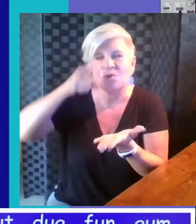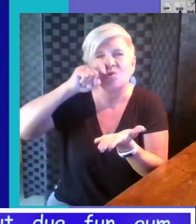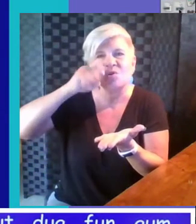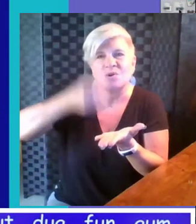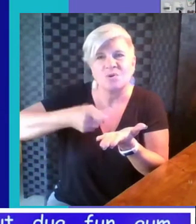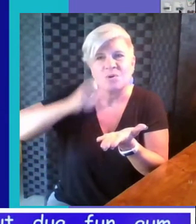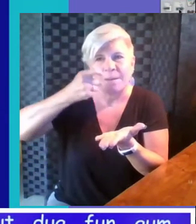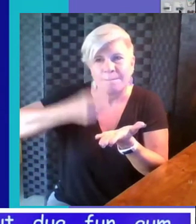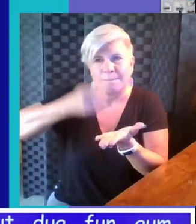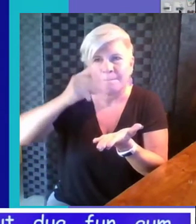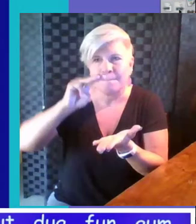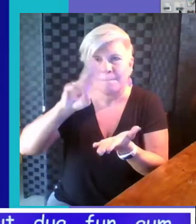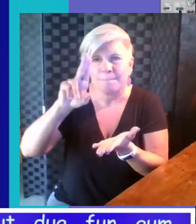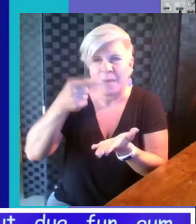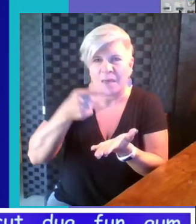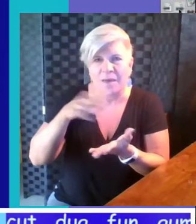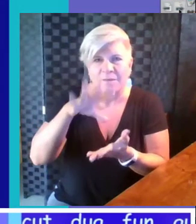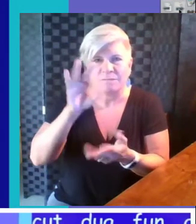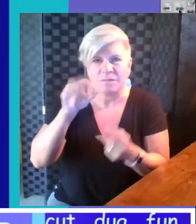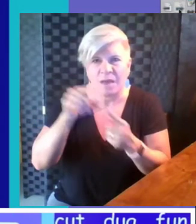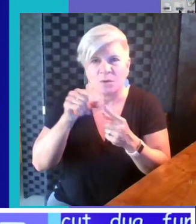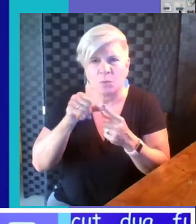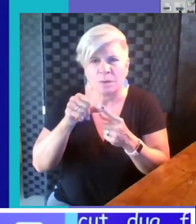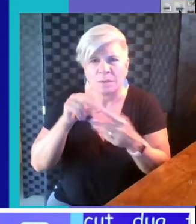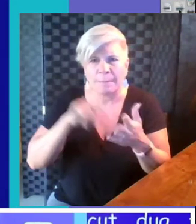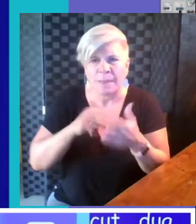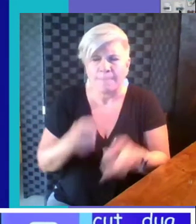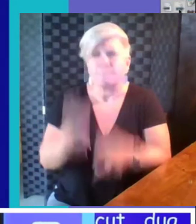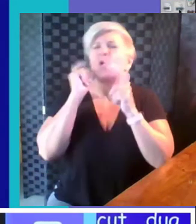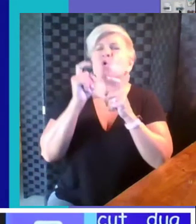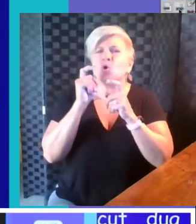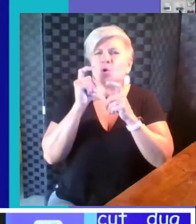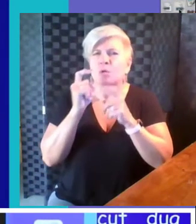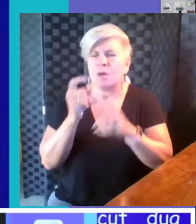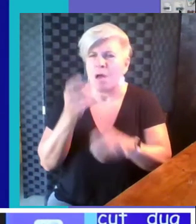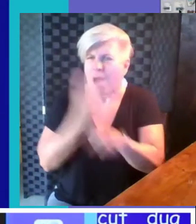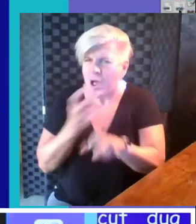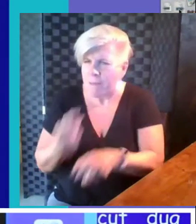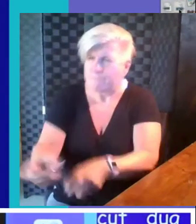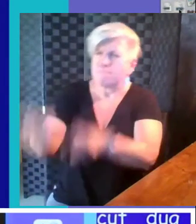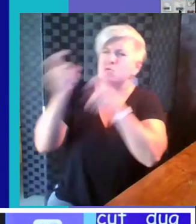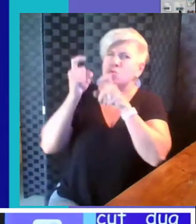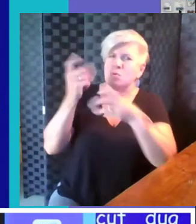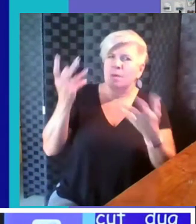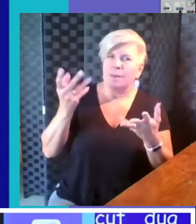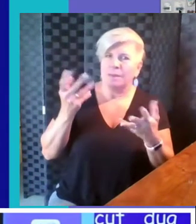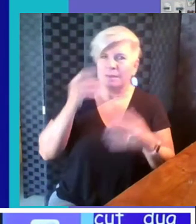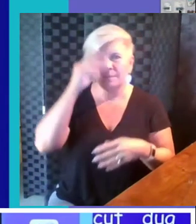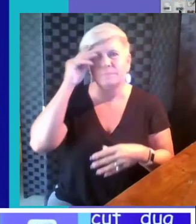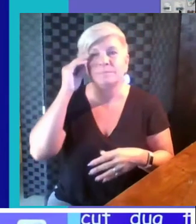Mug. Can you find a word that means to pull really hard?